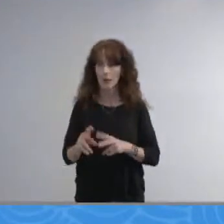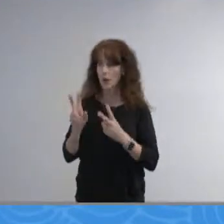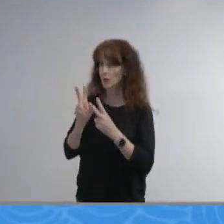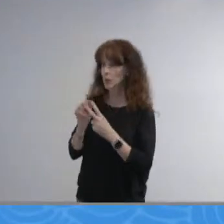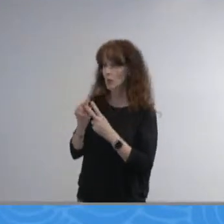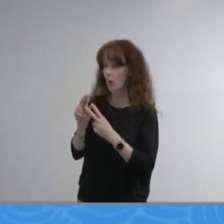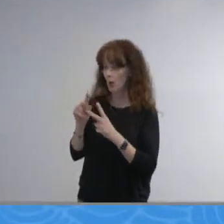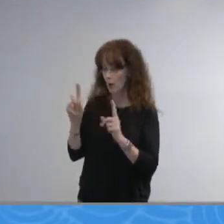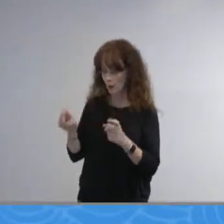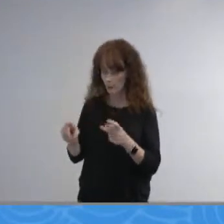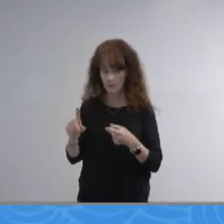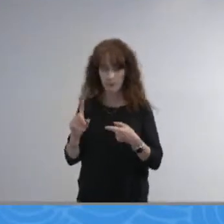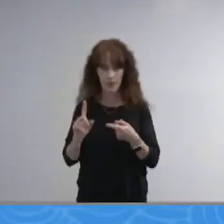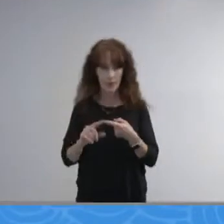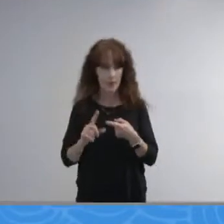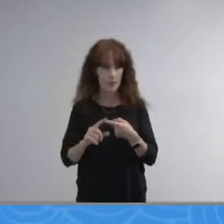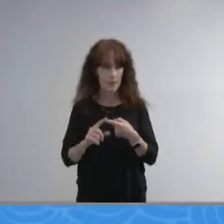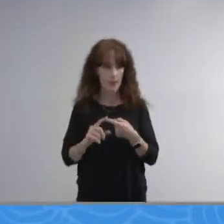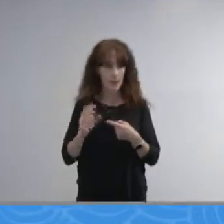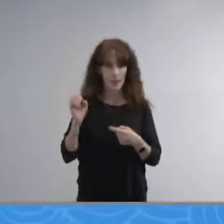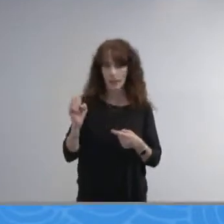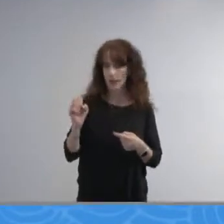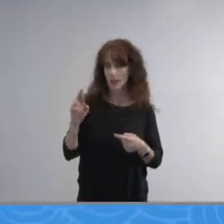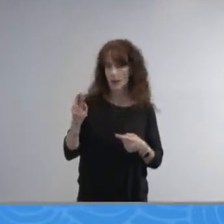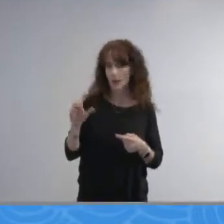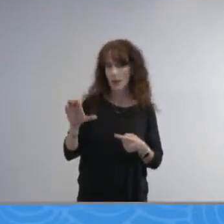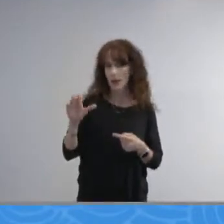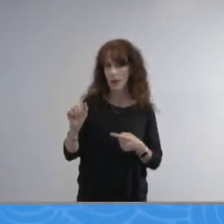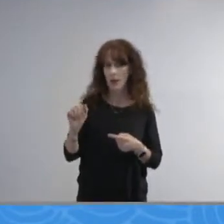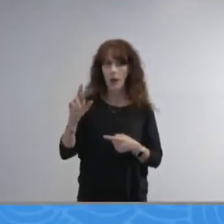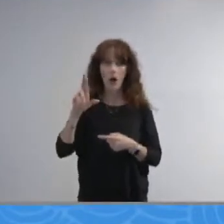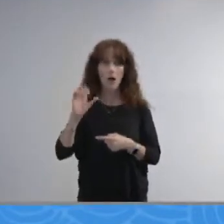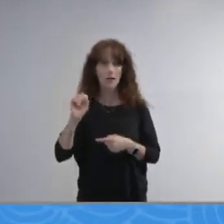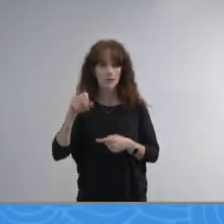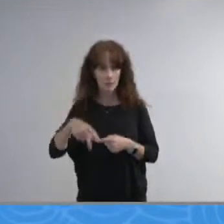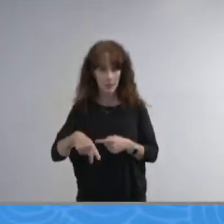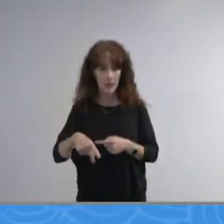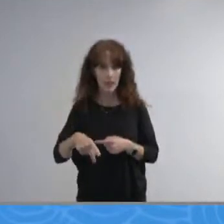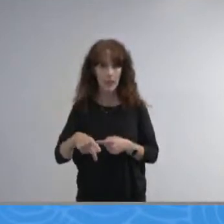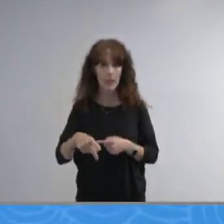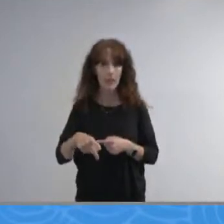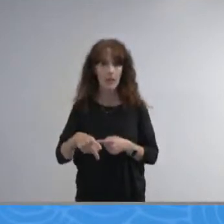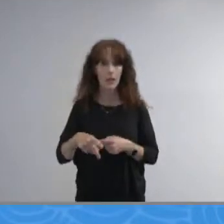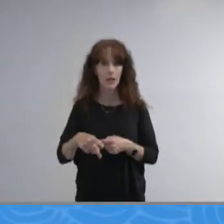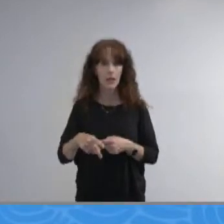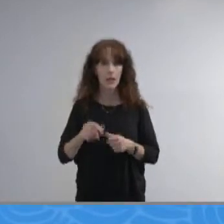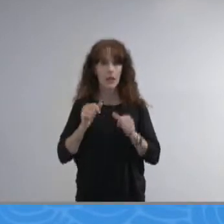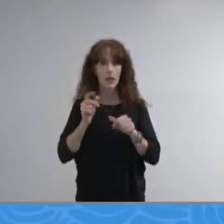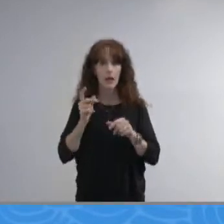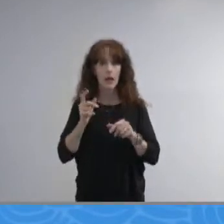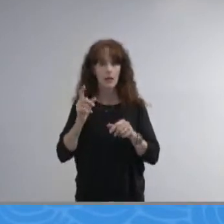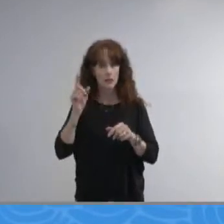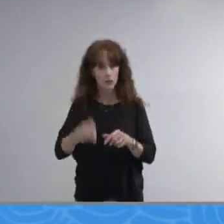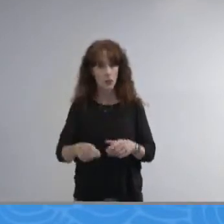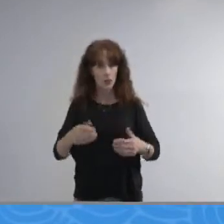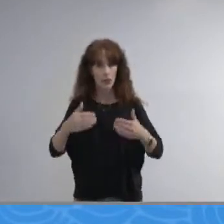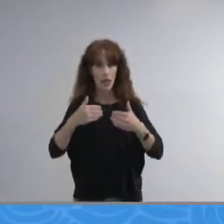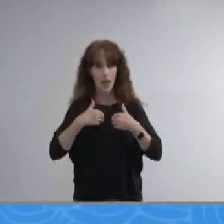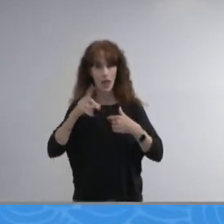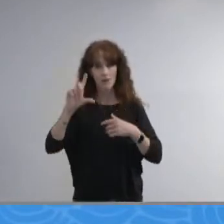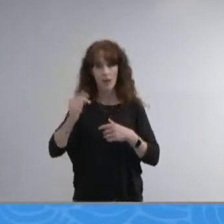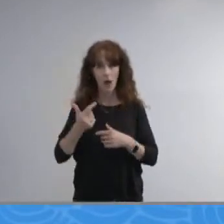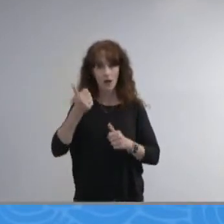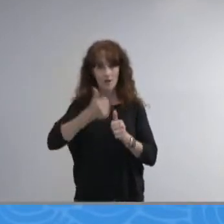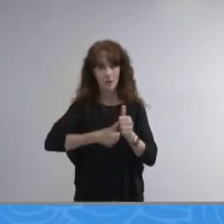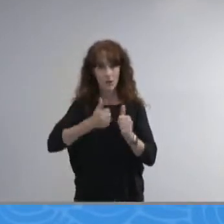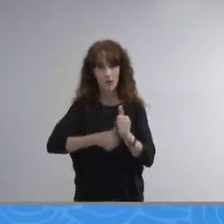only. From Erica Clark, should RSP be keeping logs for each session? And